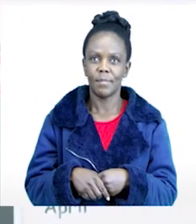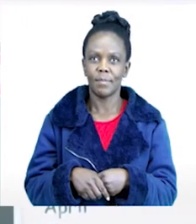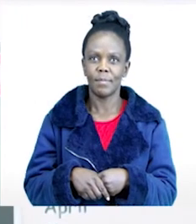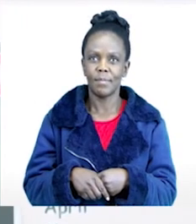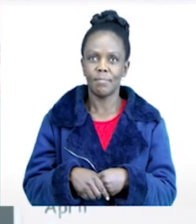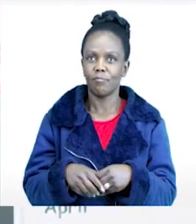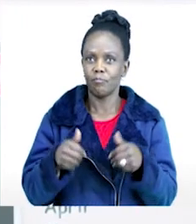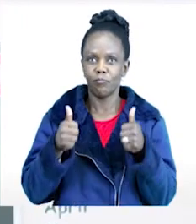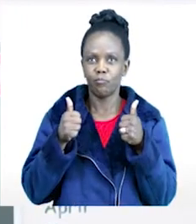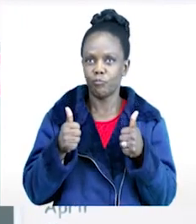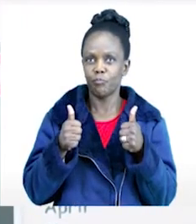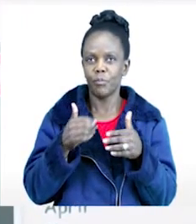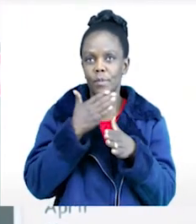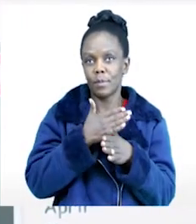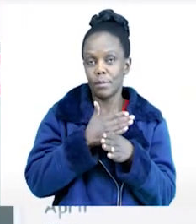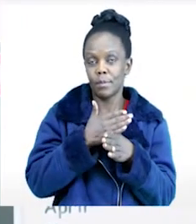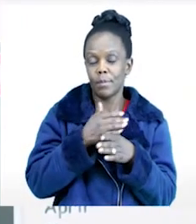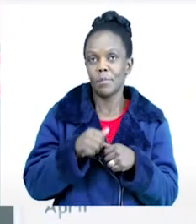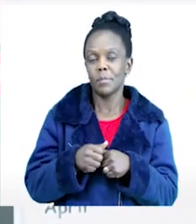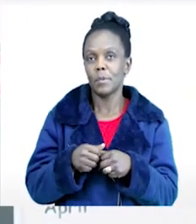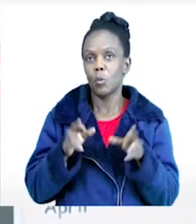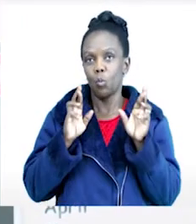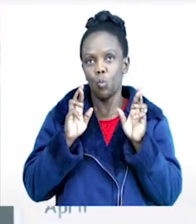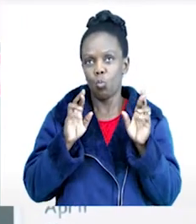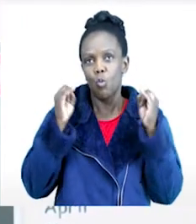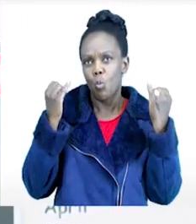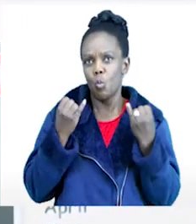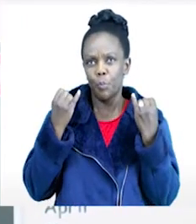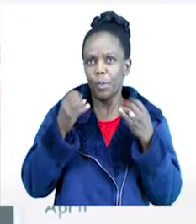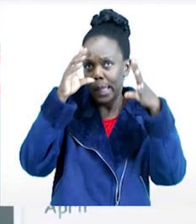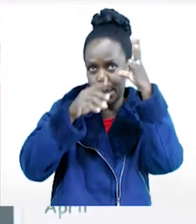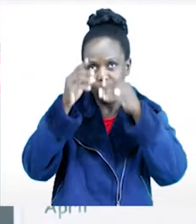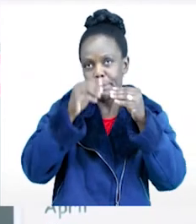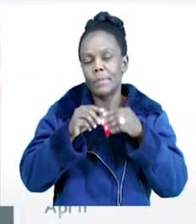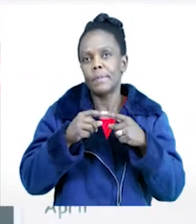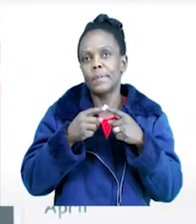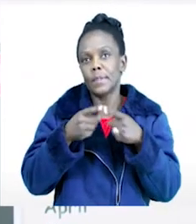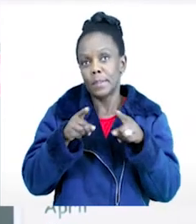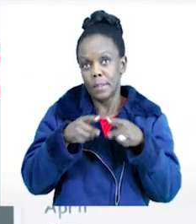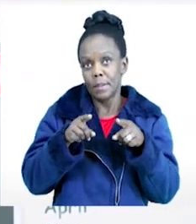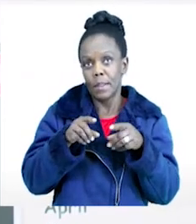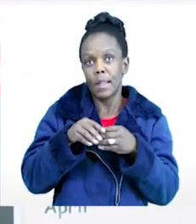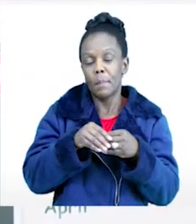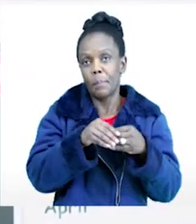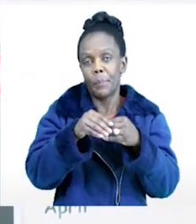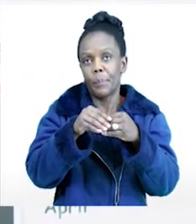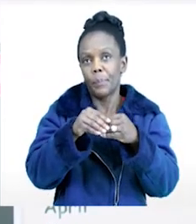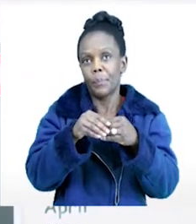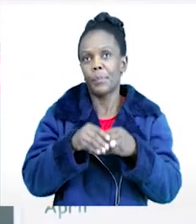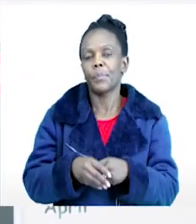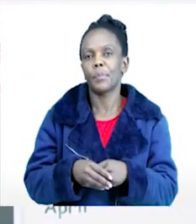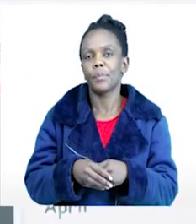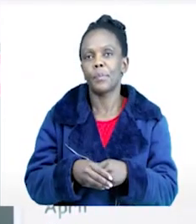This has been a wonderful lesson, my children. I hope you enjoyed learning about the different types of transport and modes